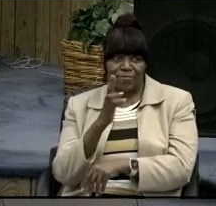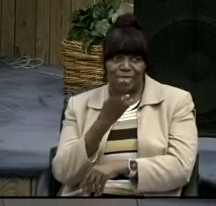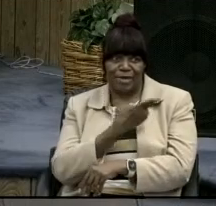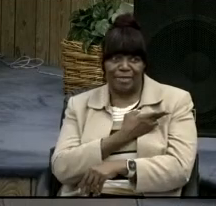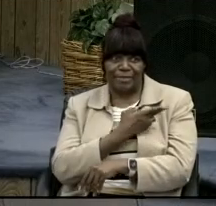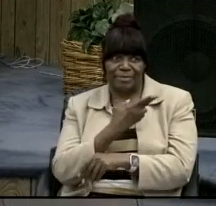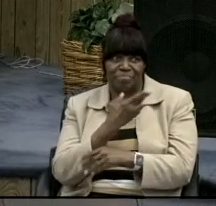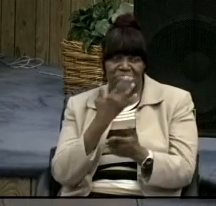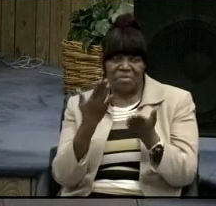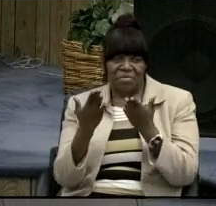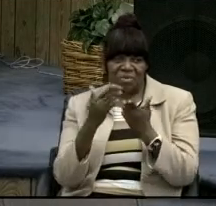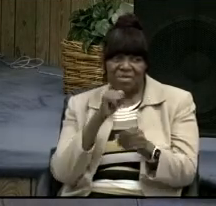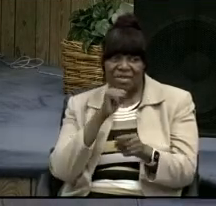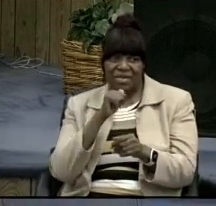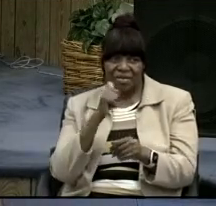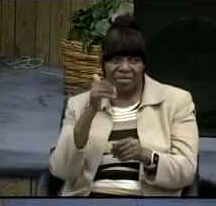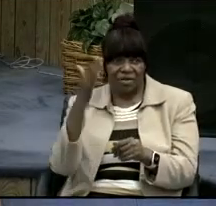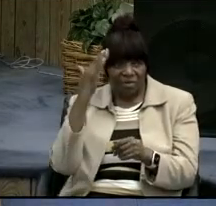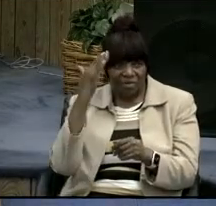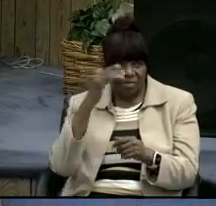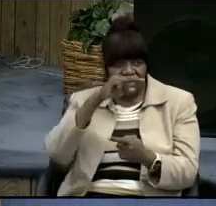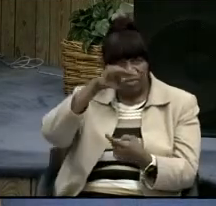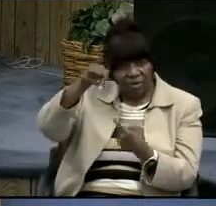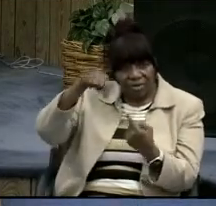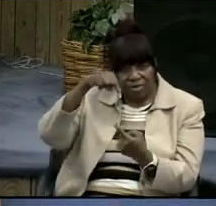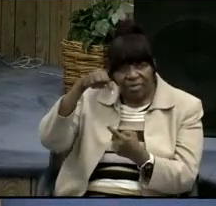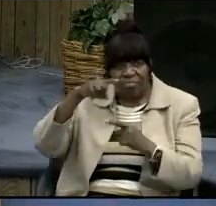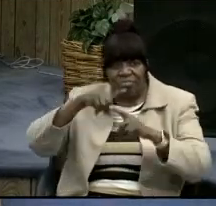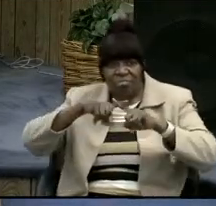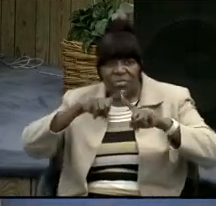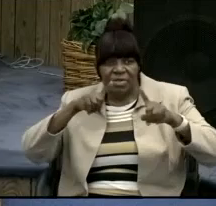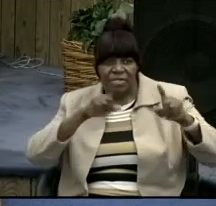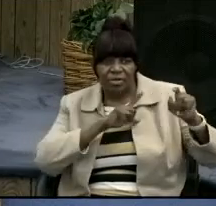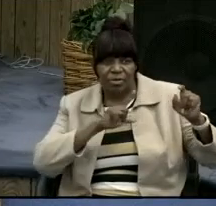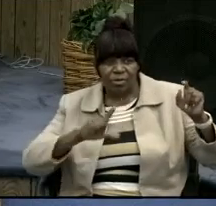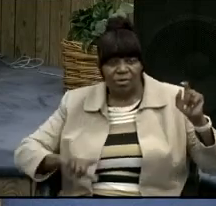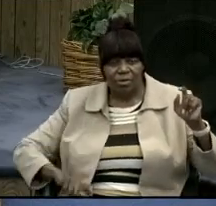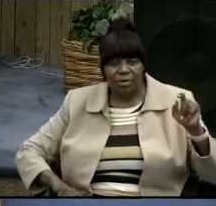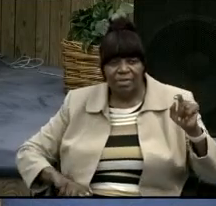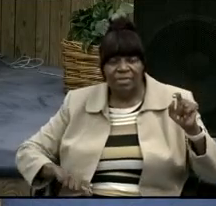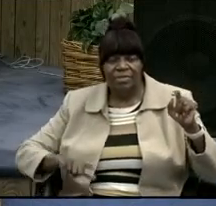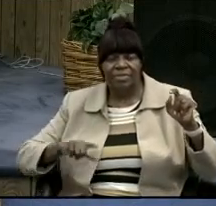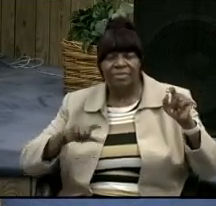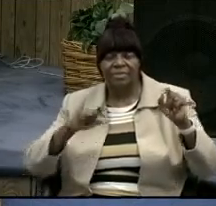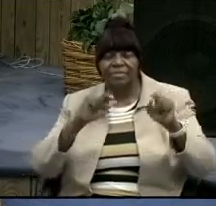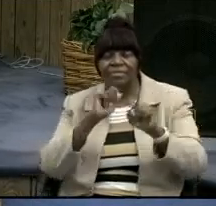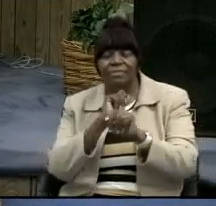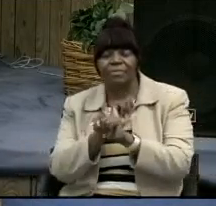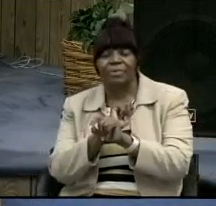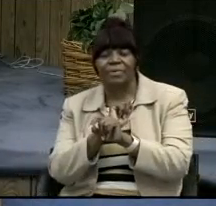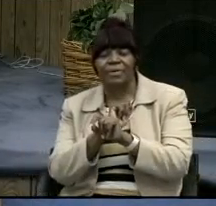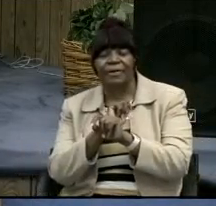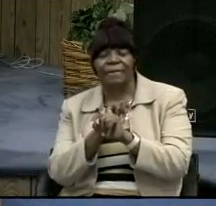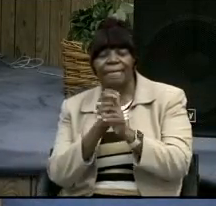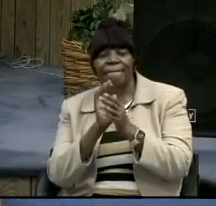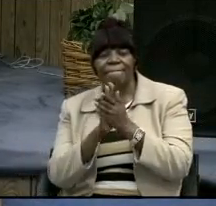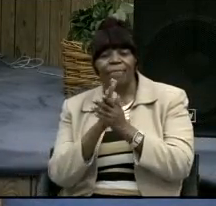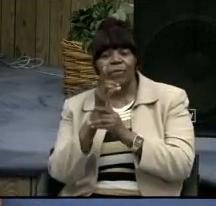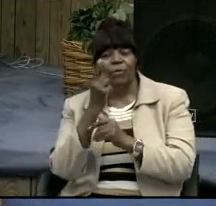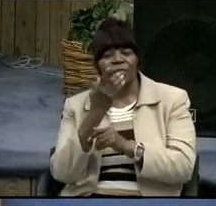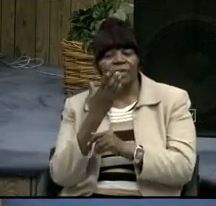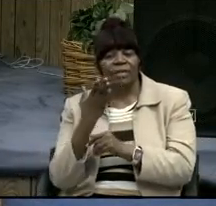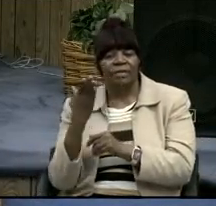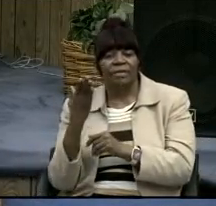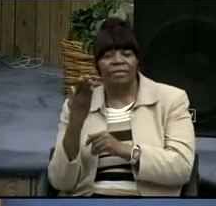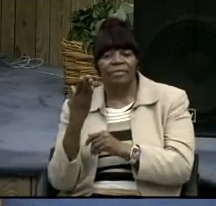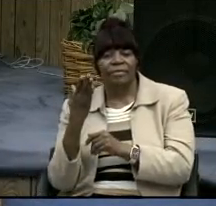You may not notice because they're working around you, but the Lord is working. Amen, amen. One thing I forgot